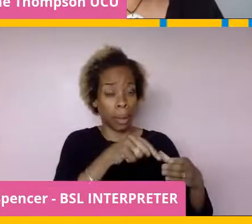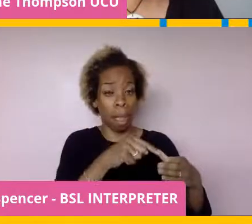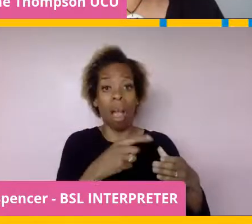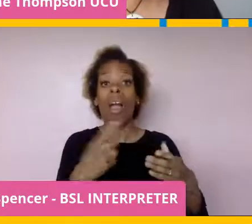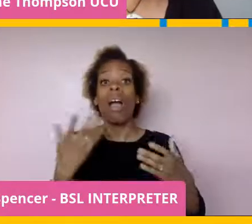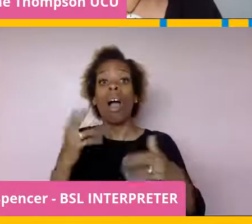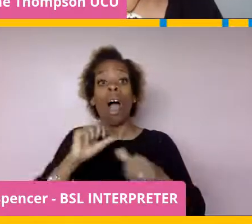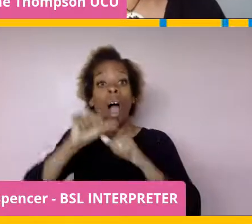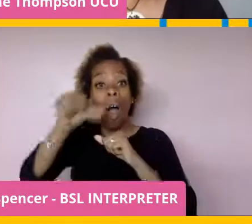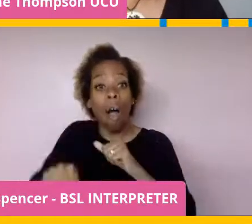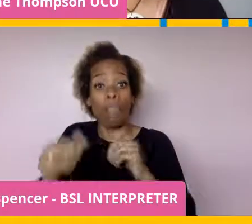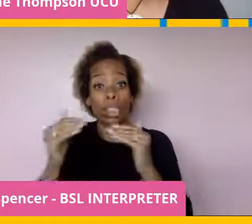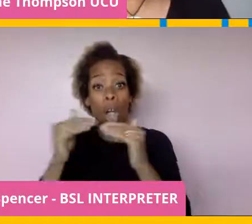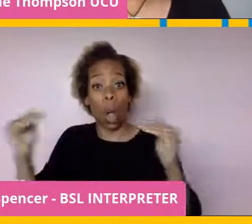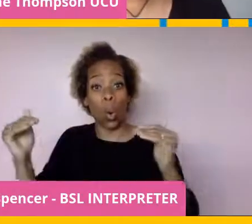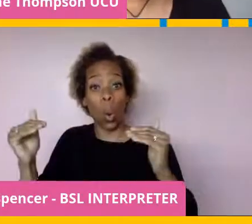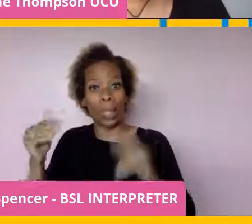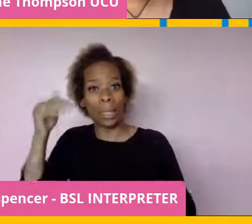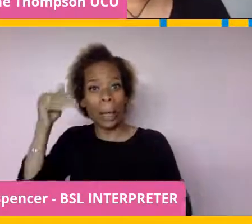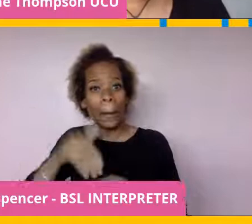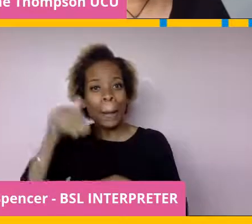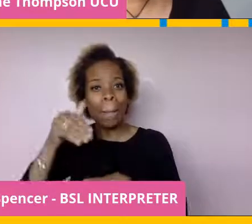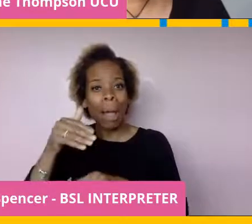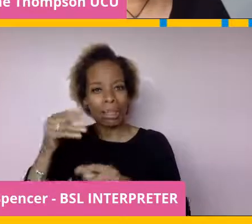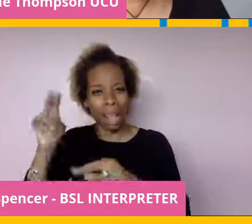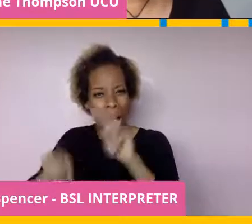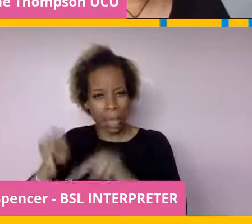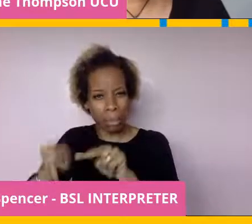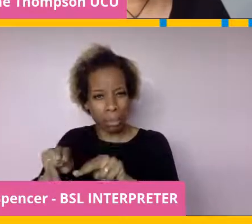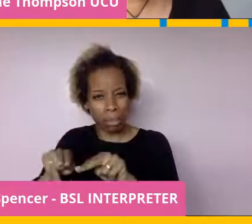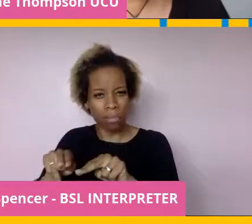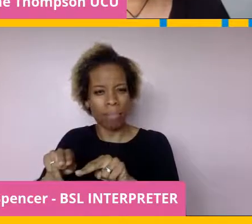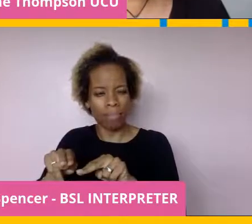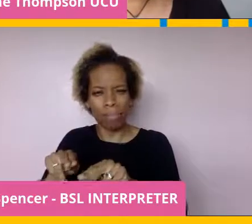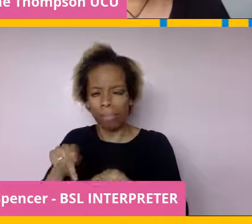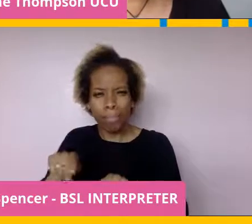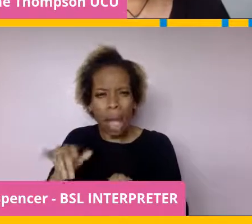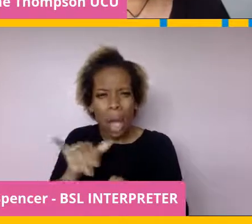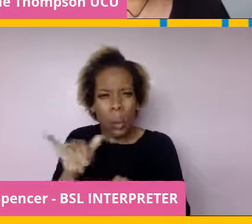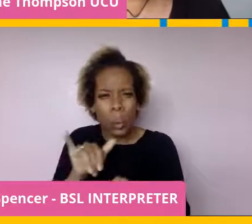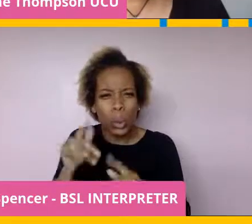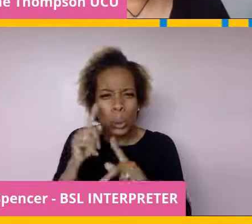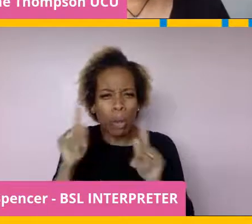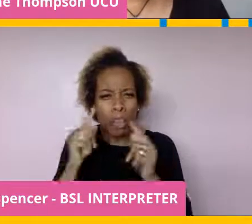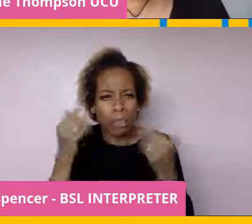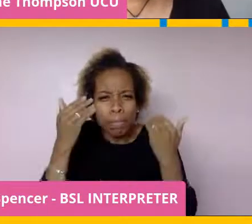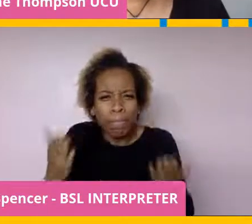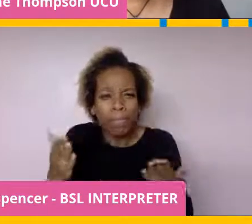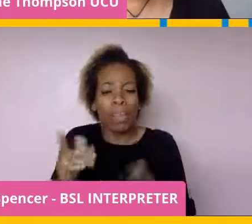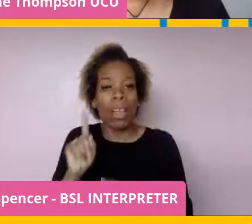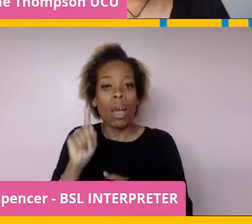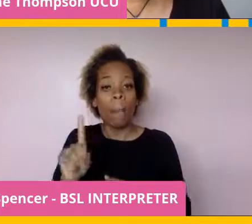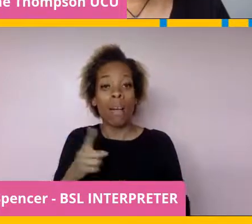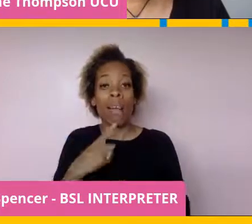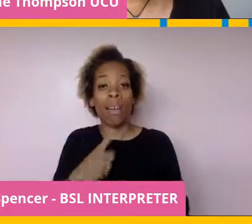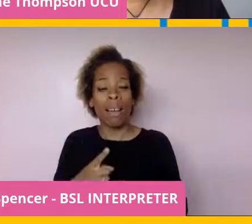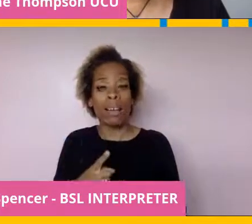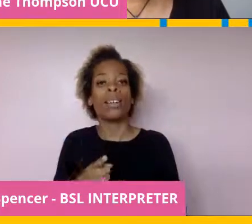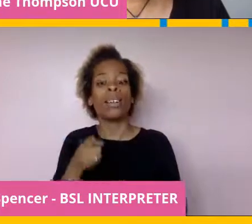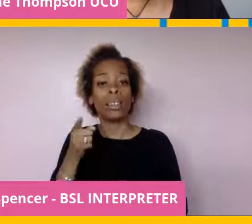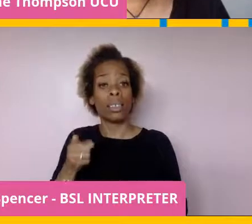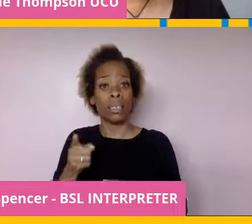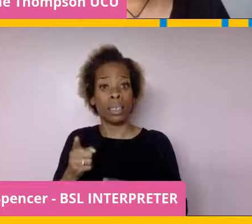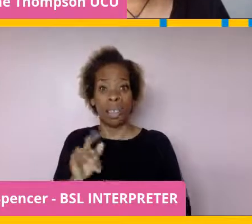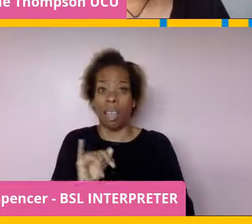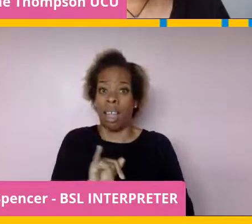once equality impact assessments have revealed, as they have at the uni this person's writing to us from, I'm not sure which one it is, interlocking the adverse